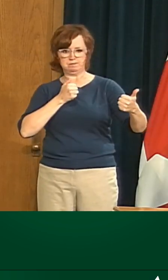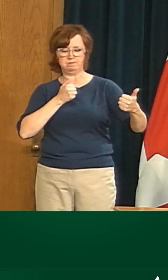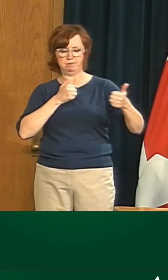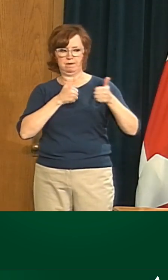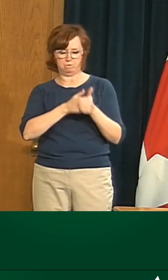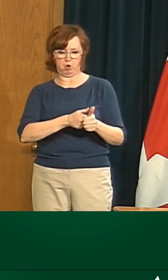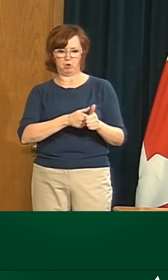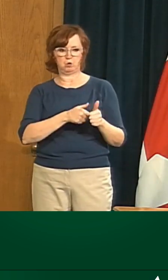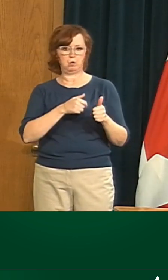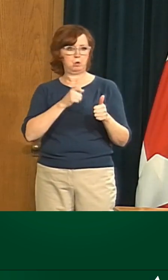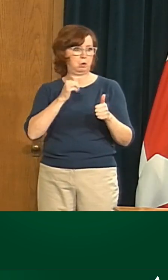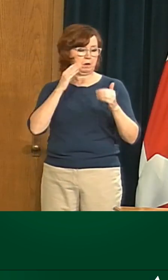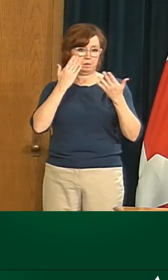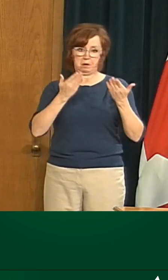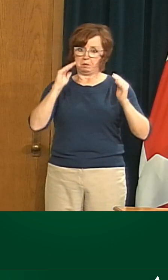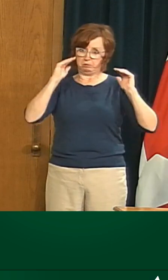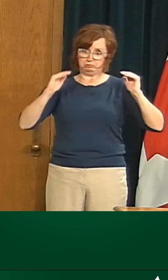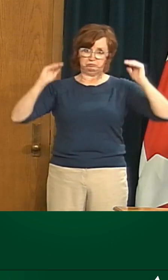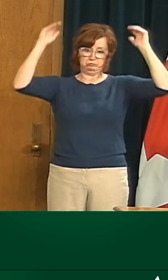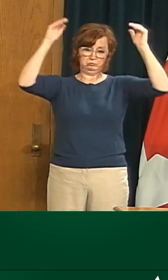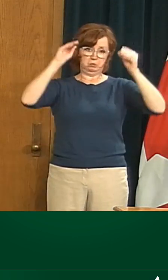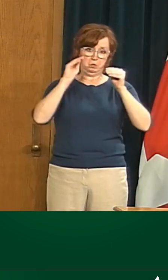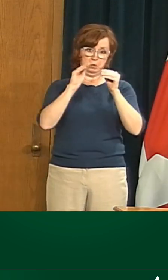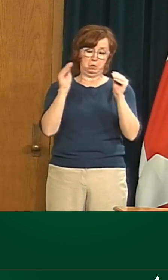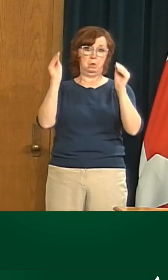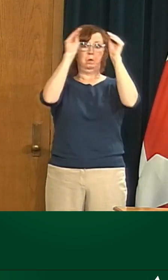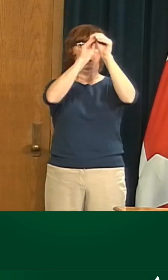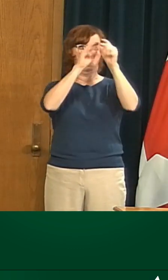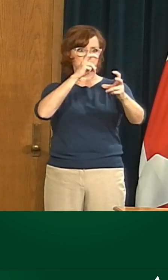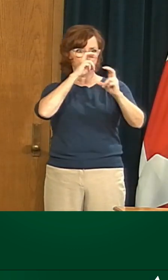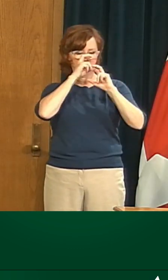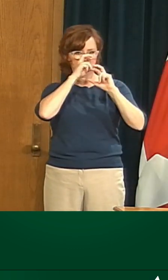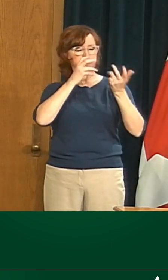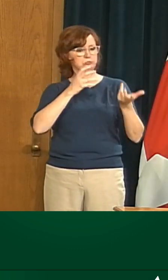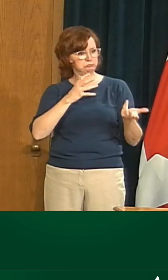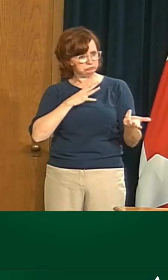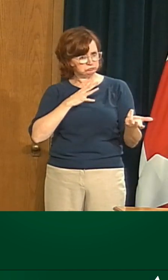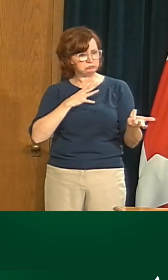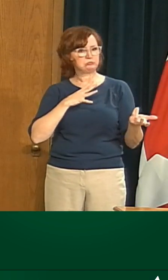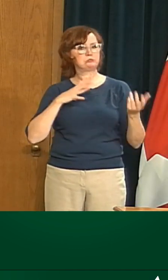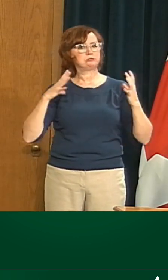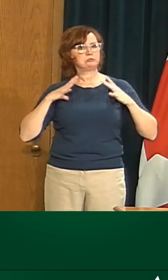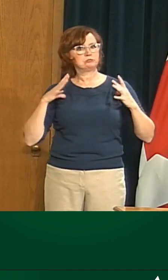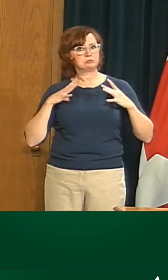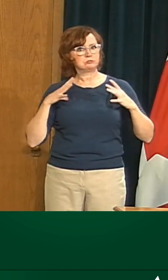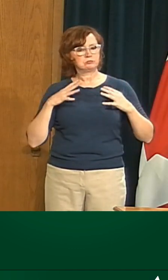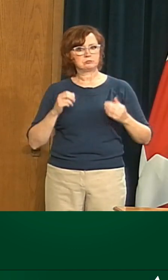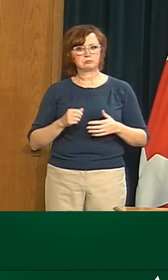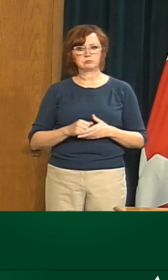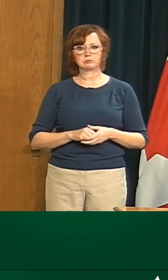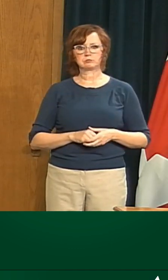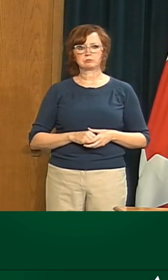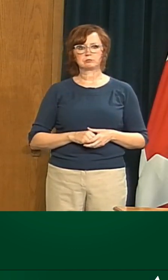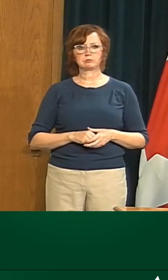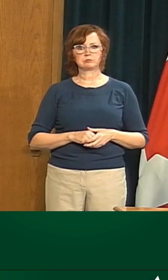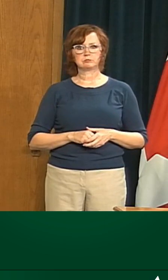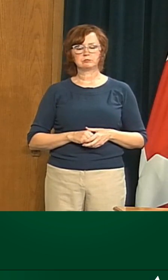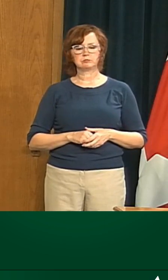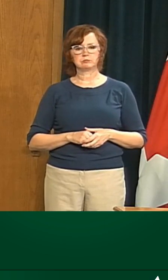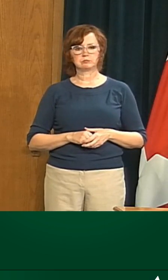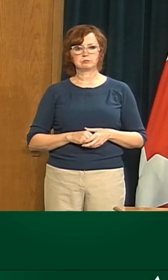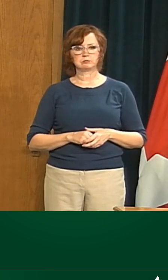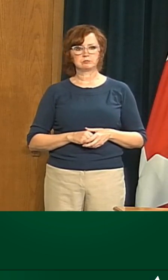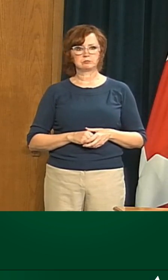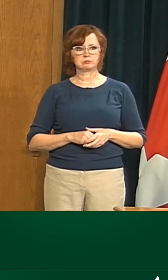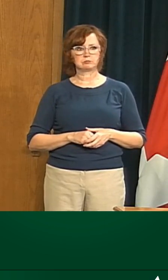much as we can, understand the transmission dynamics, and provide that feedback to business operators and the public in terms of how